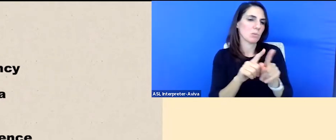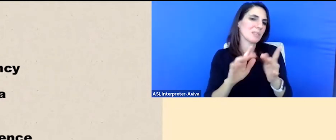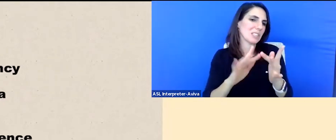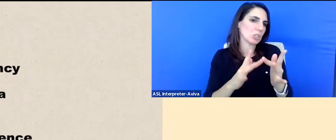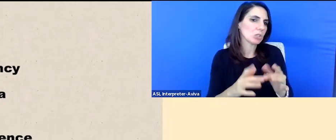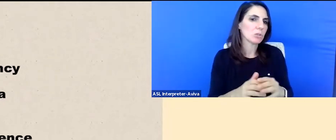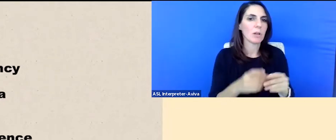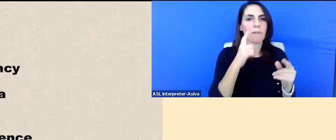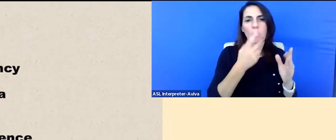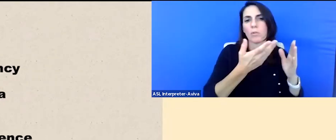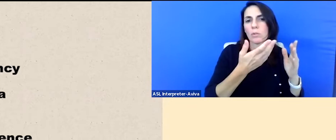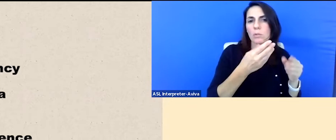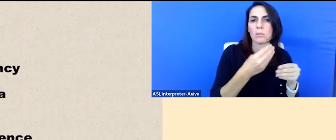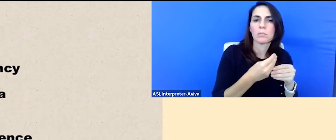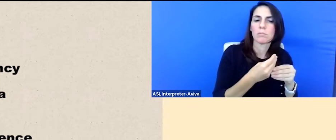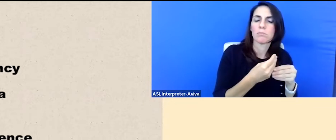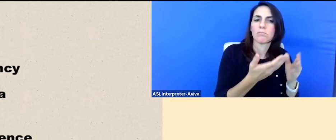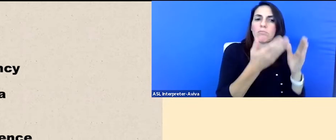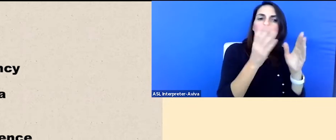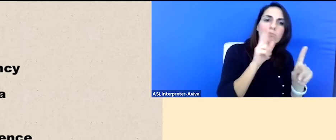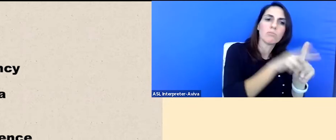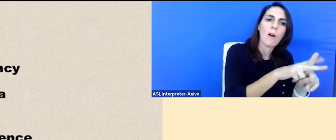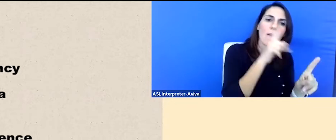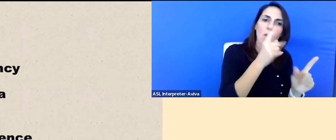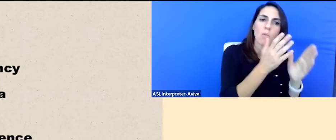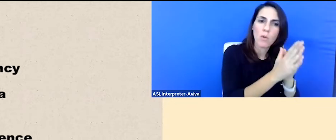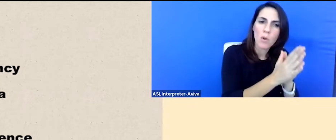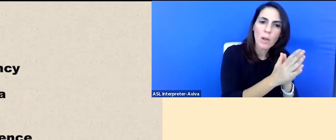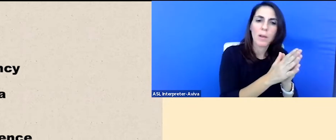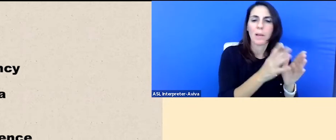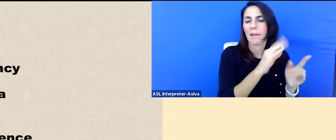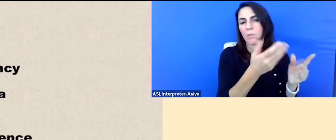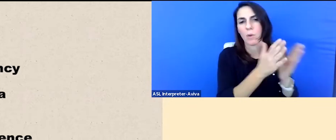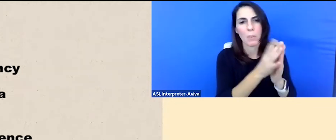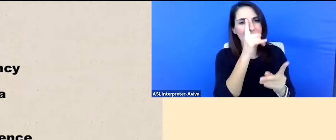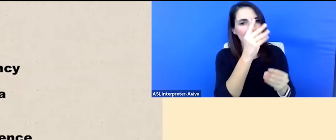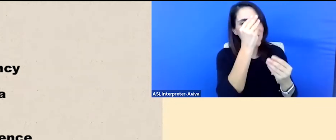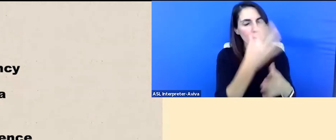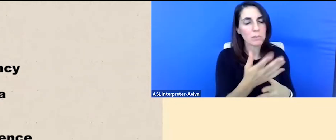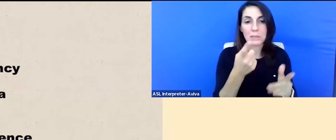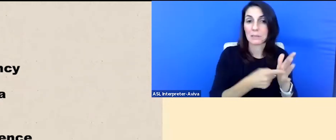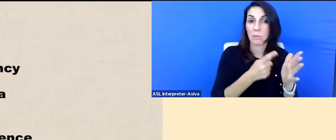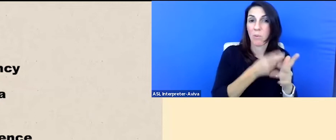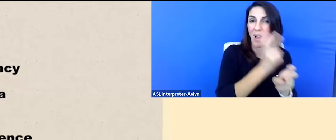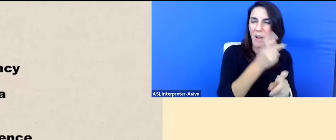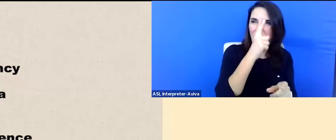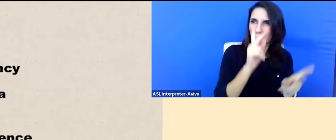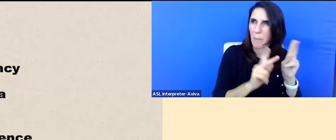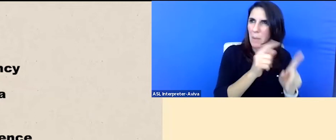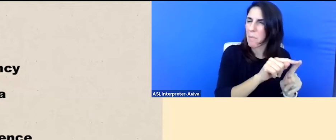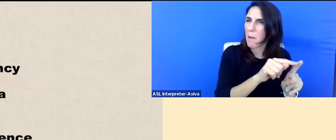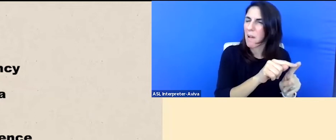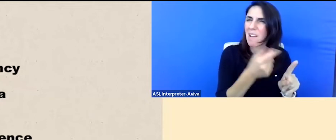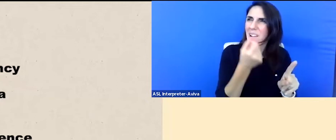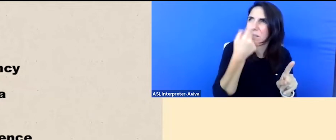or requests for information. It is often difficult for residents to be able to understand